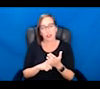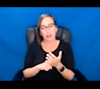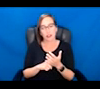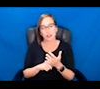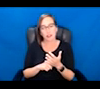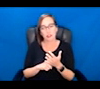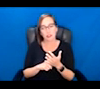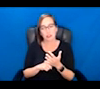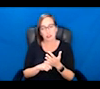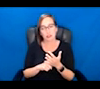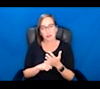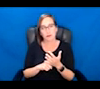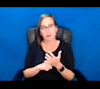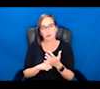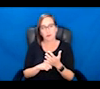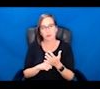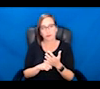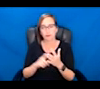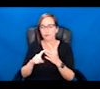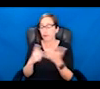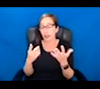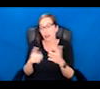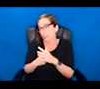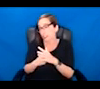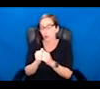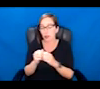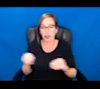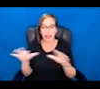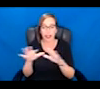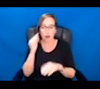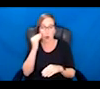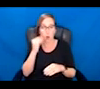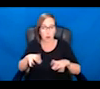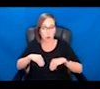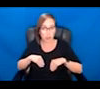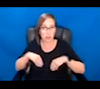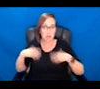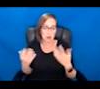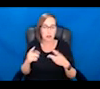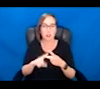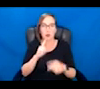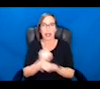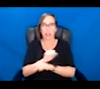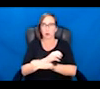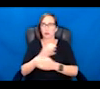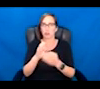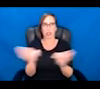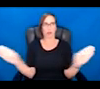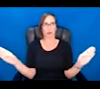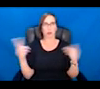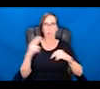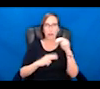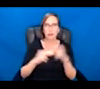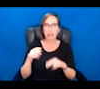whether it's starting with land and home ownership and land security to the very buildings and built environment in general